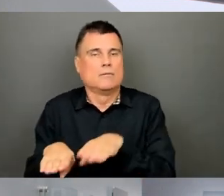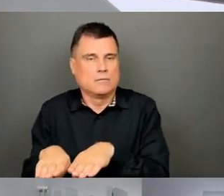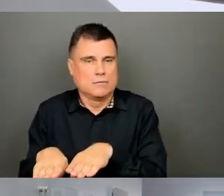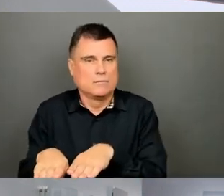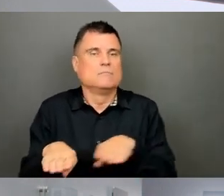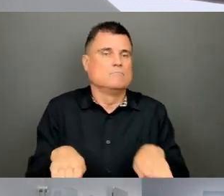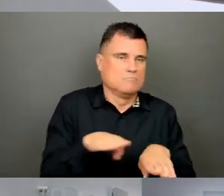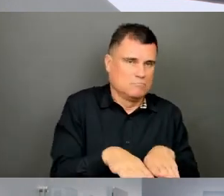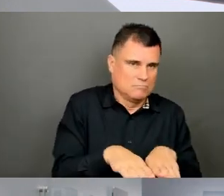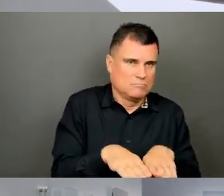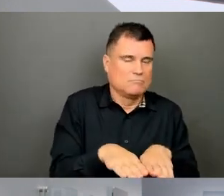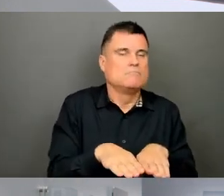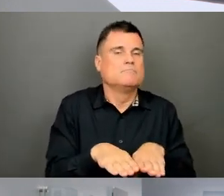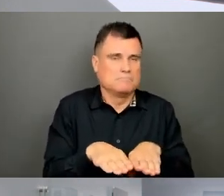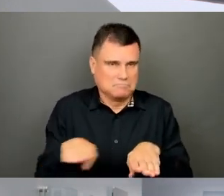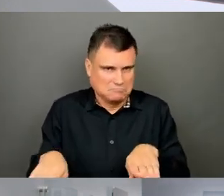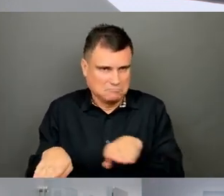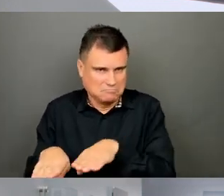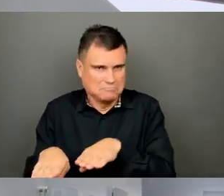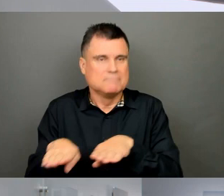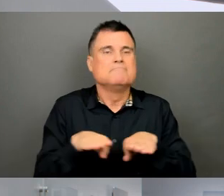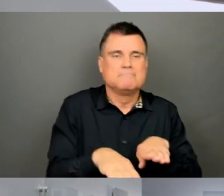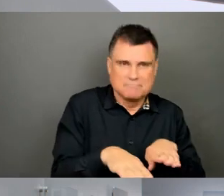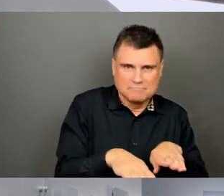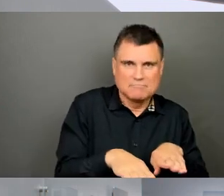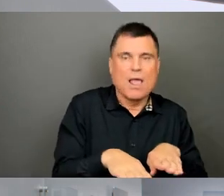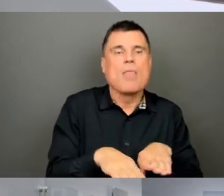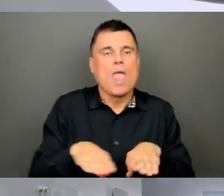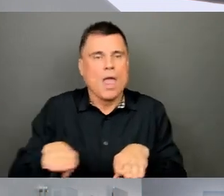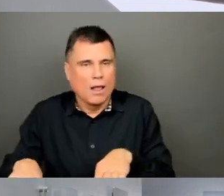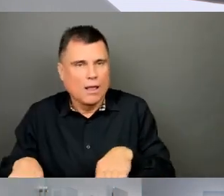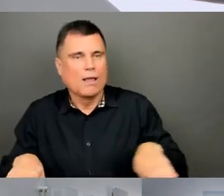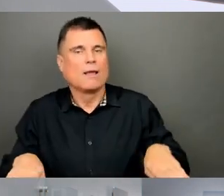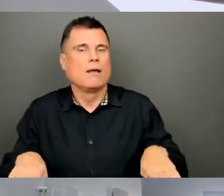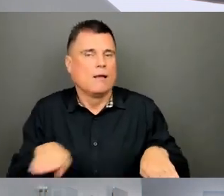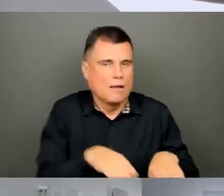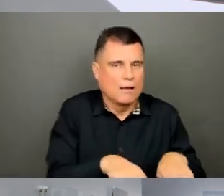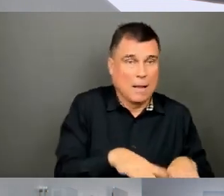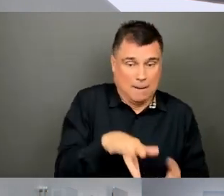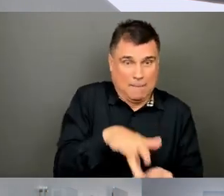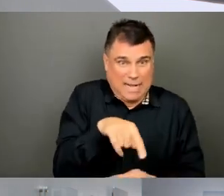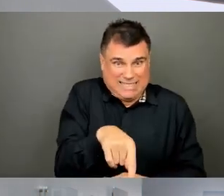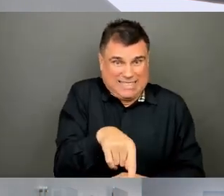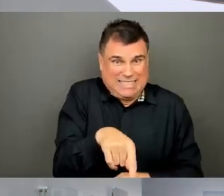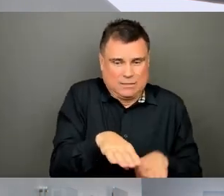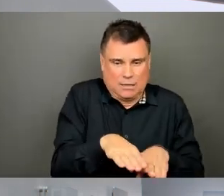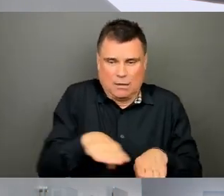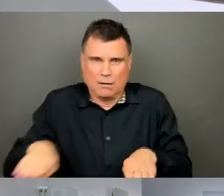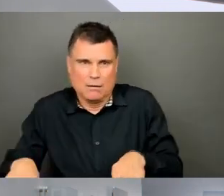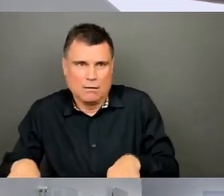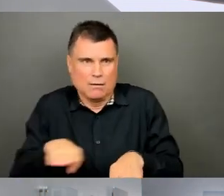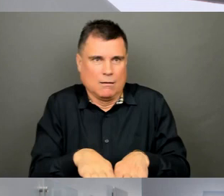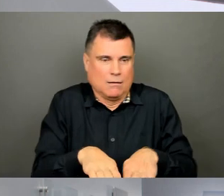to the side, step to the center. All right? So you always have that focal point that we're going on either